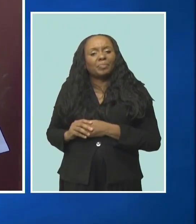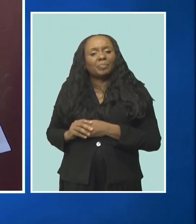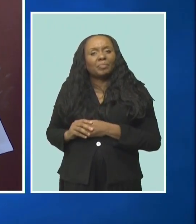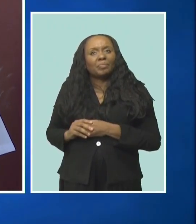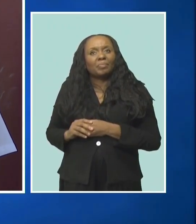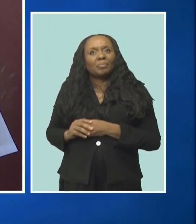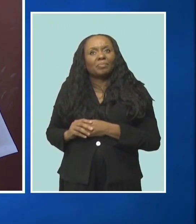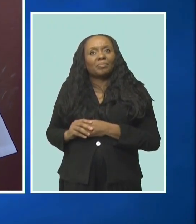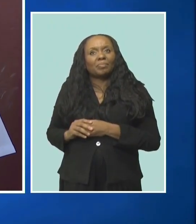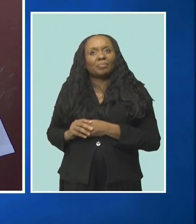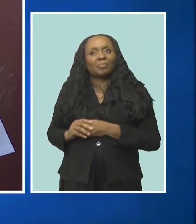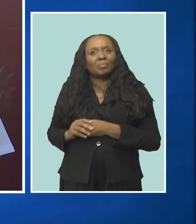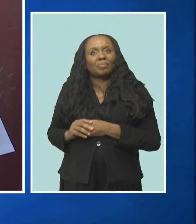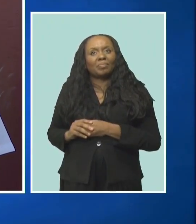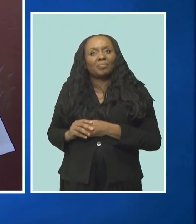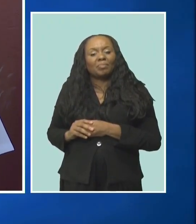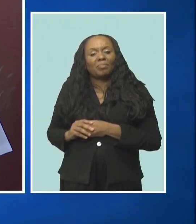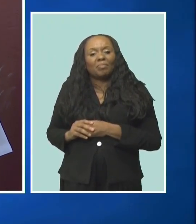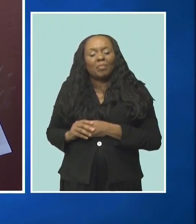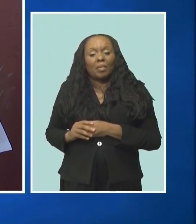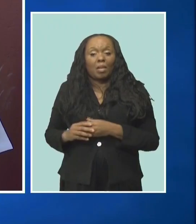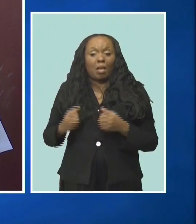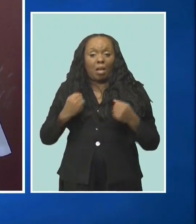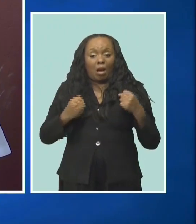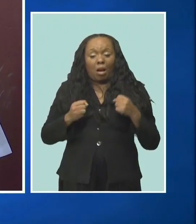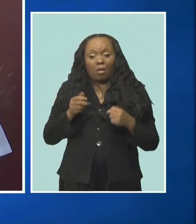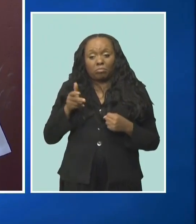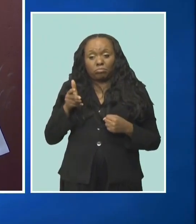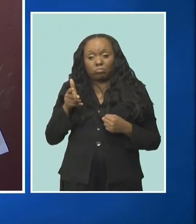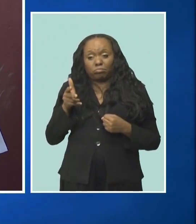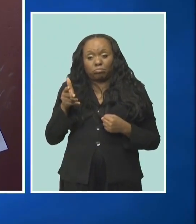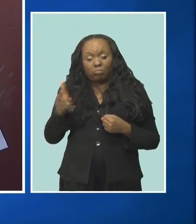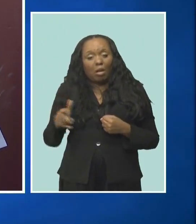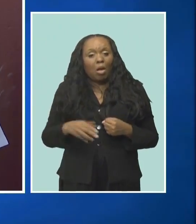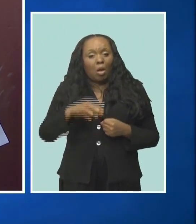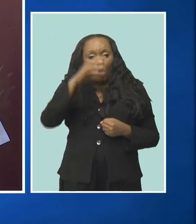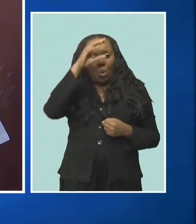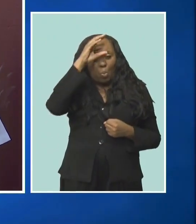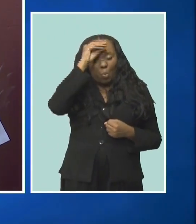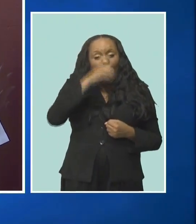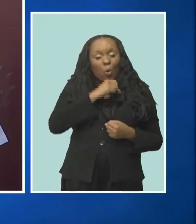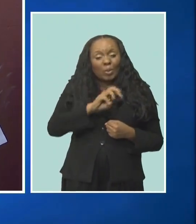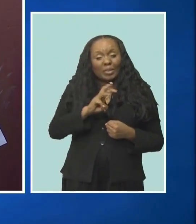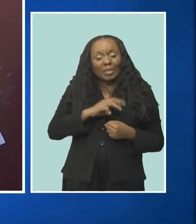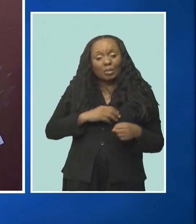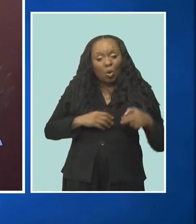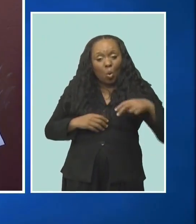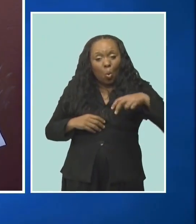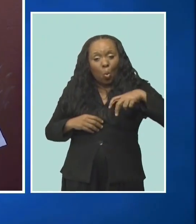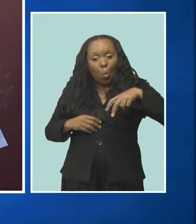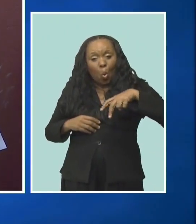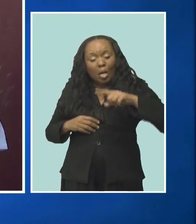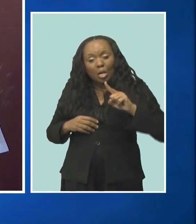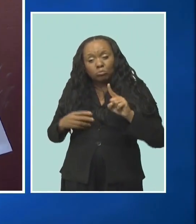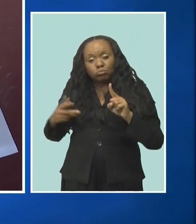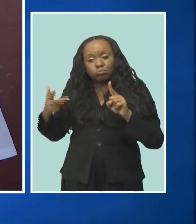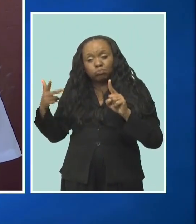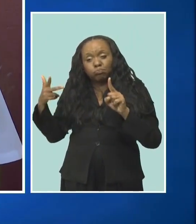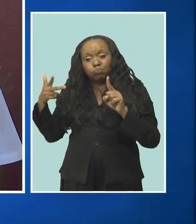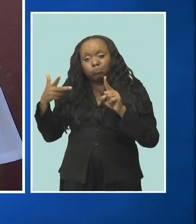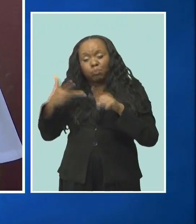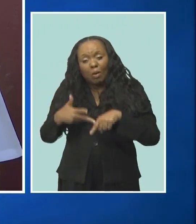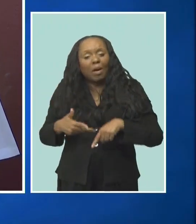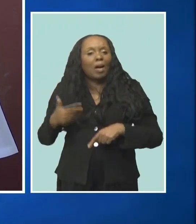was laid down. He got knocked down by a car, a 6-year-old little boy. And I never knew that he was out of